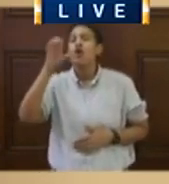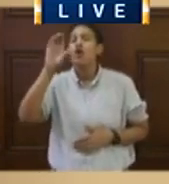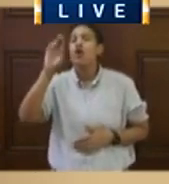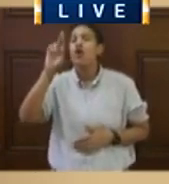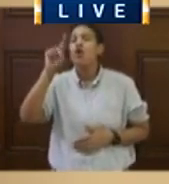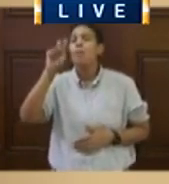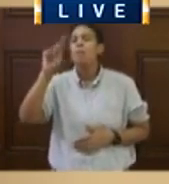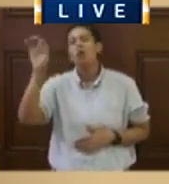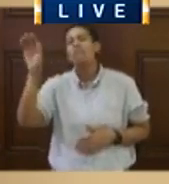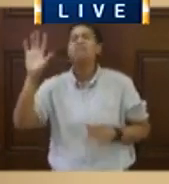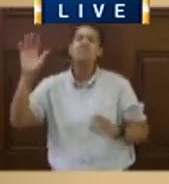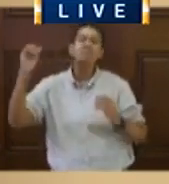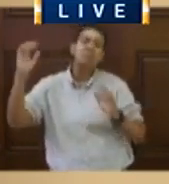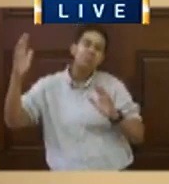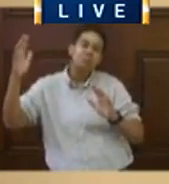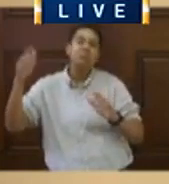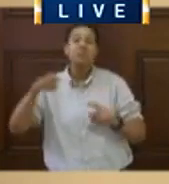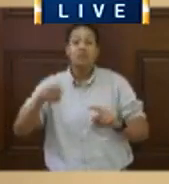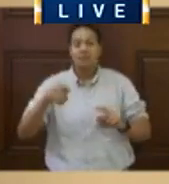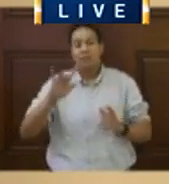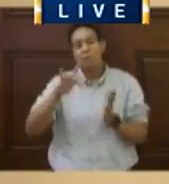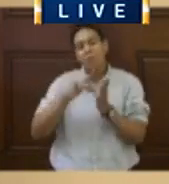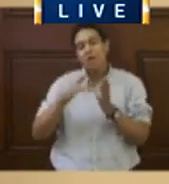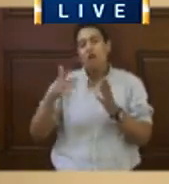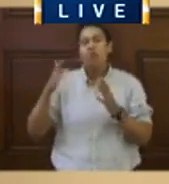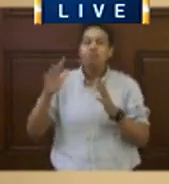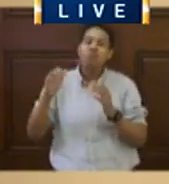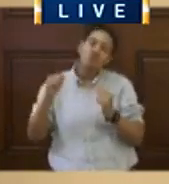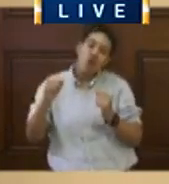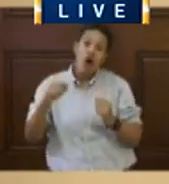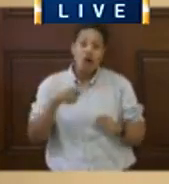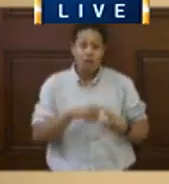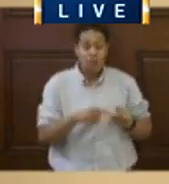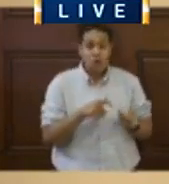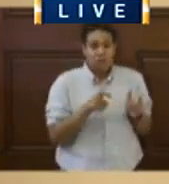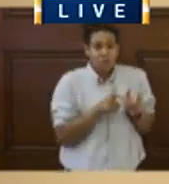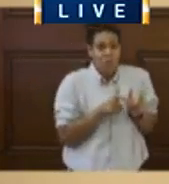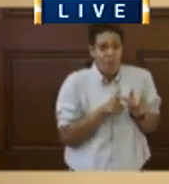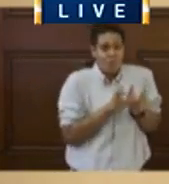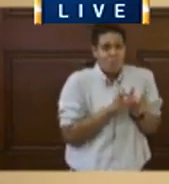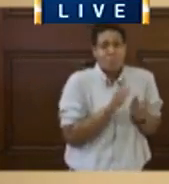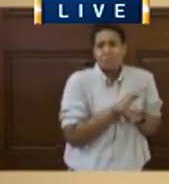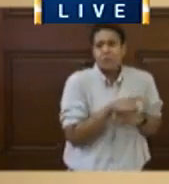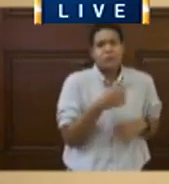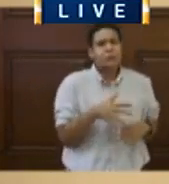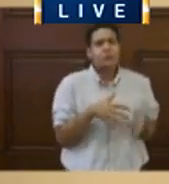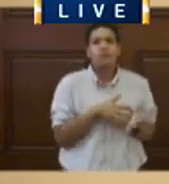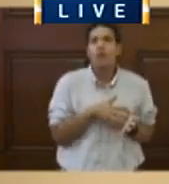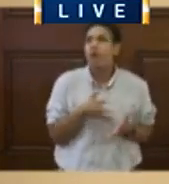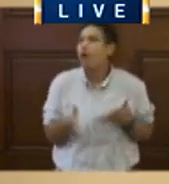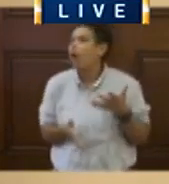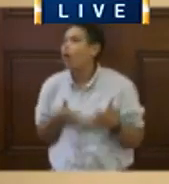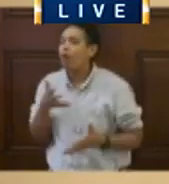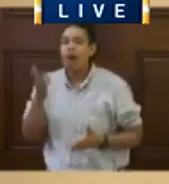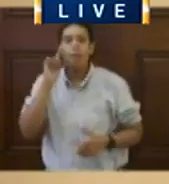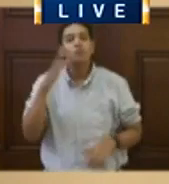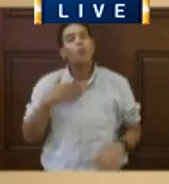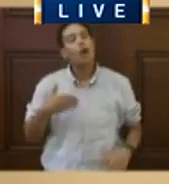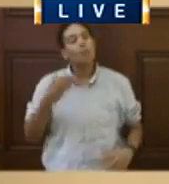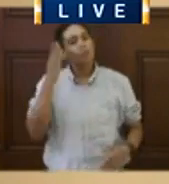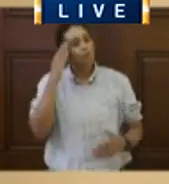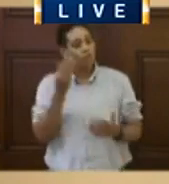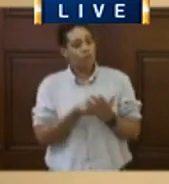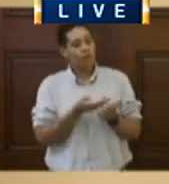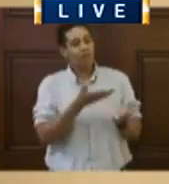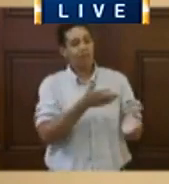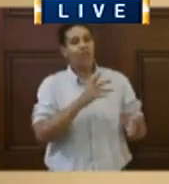more solid, and the small and the micro would be especially vulnerable. So we're happy to know that funds have been allocated that direction. Thank you, Mr. Duncan,